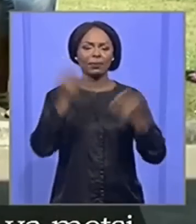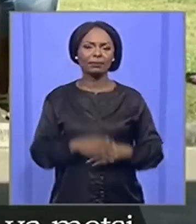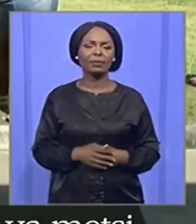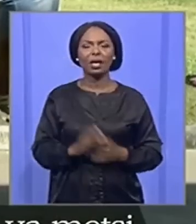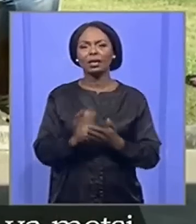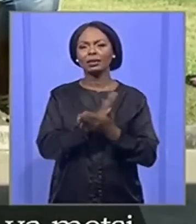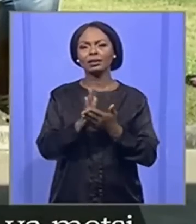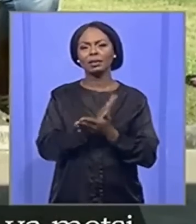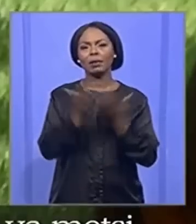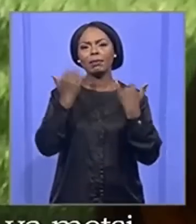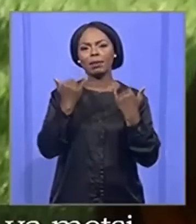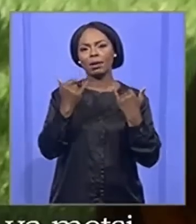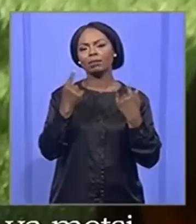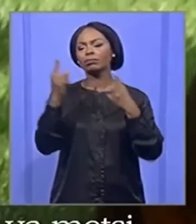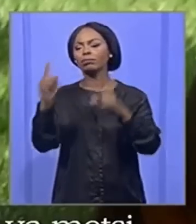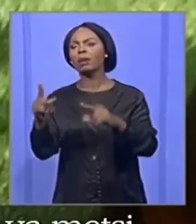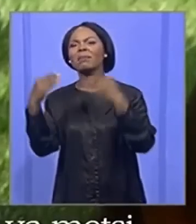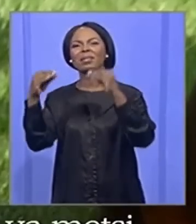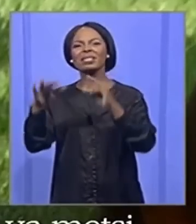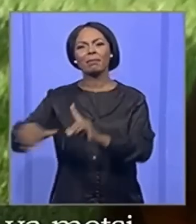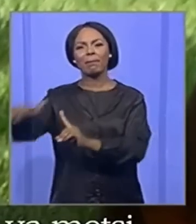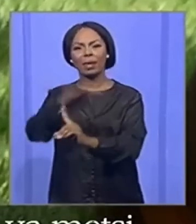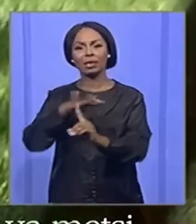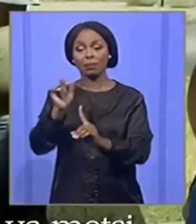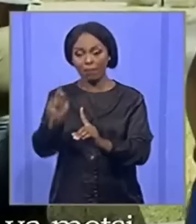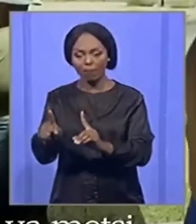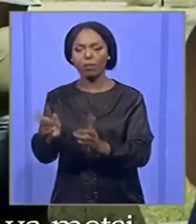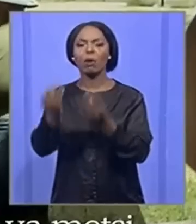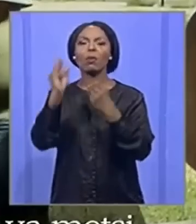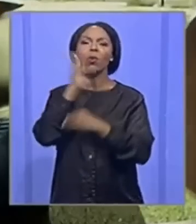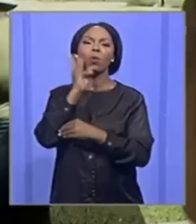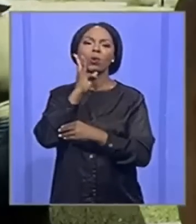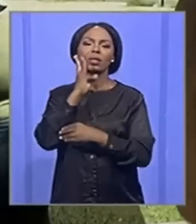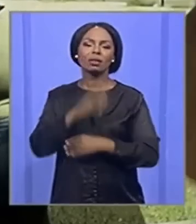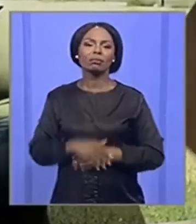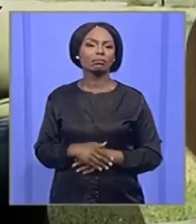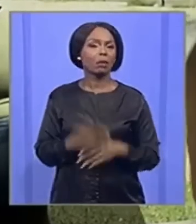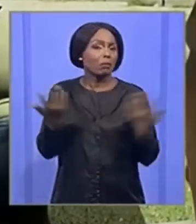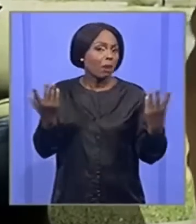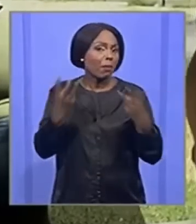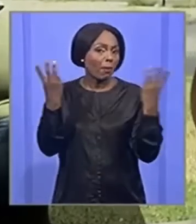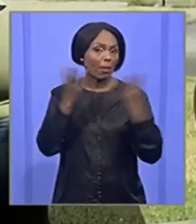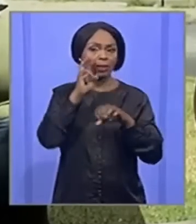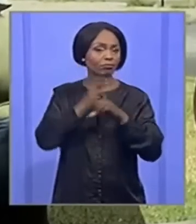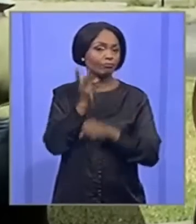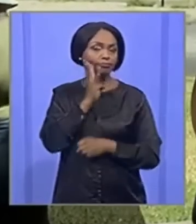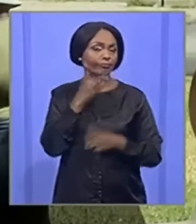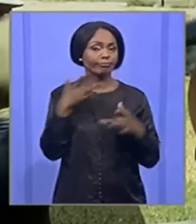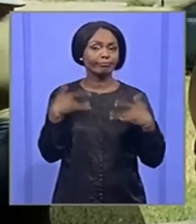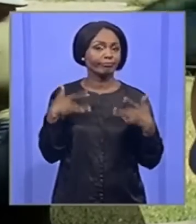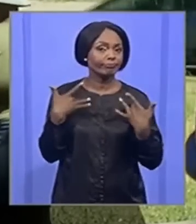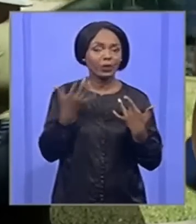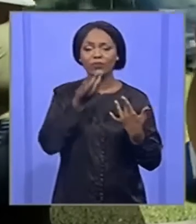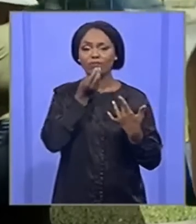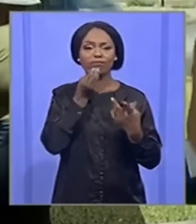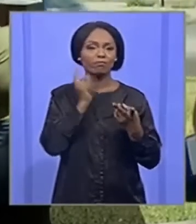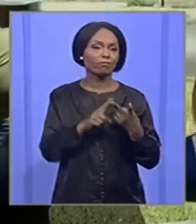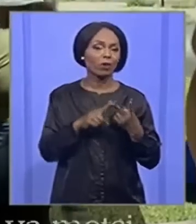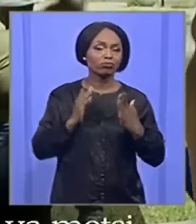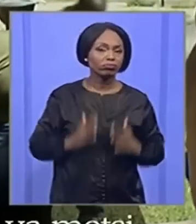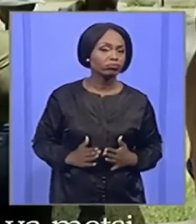phallela dibakeng tsa kgwebo mo ba fumanang metsi teng. Everyone needs water to survive. You need water for your food, you need water for your